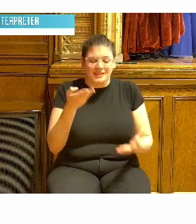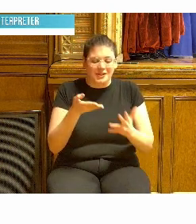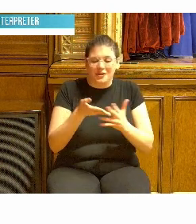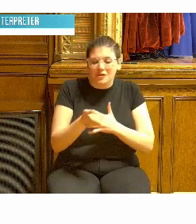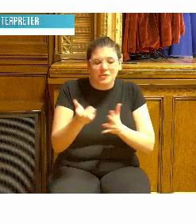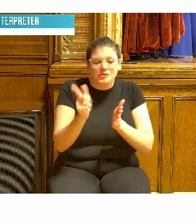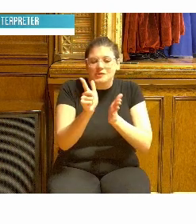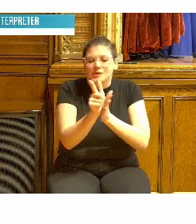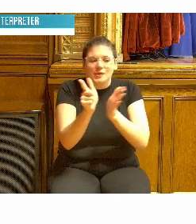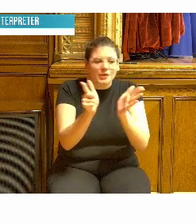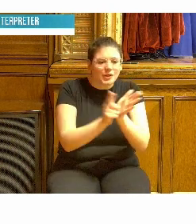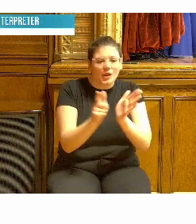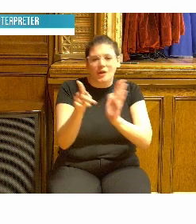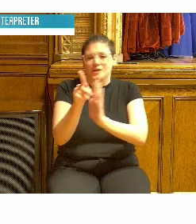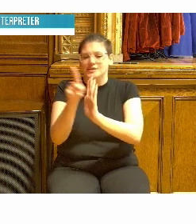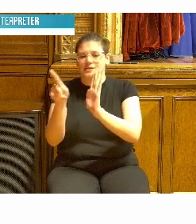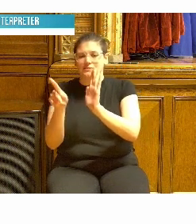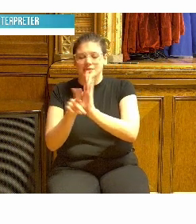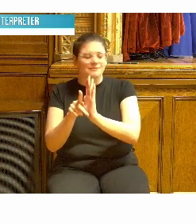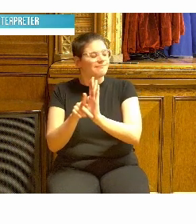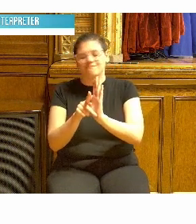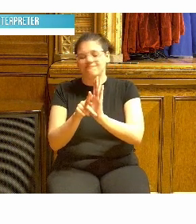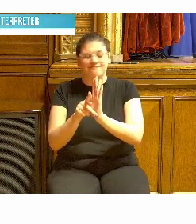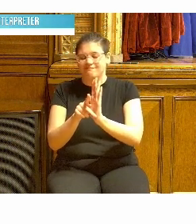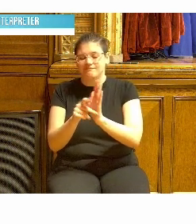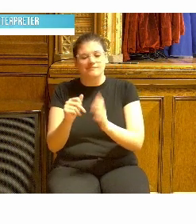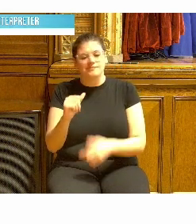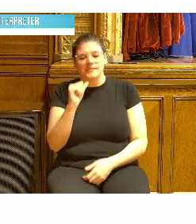and policies of man. I do not see it.